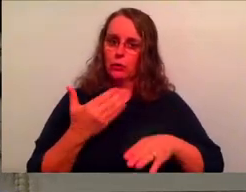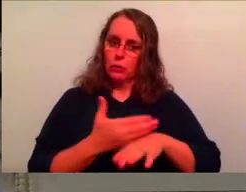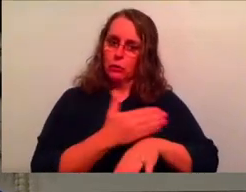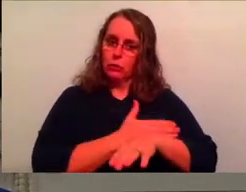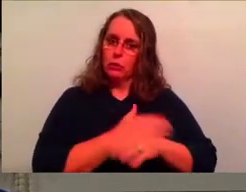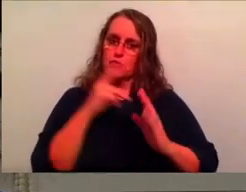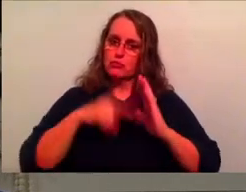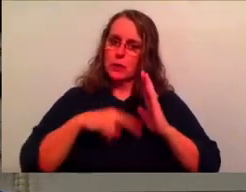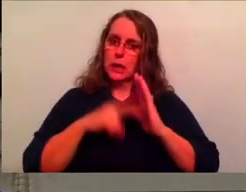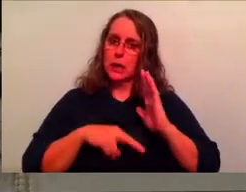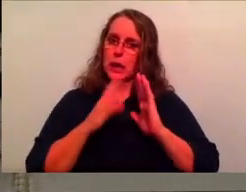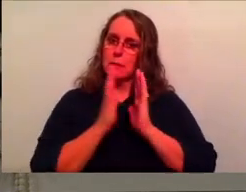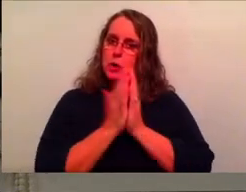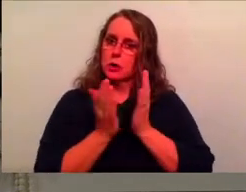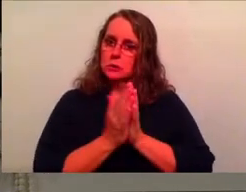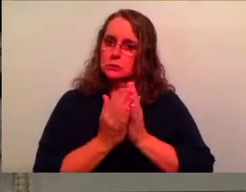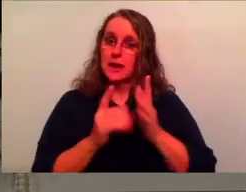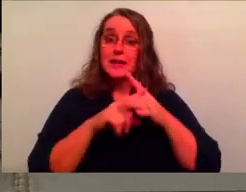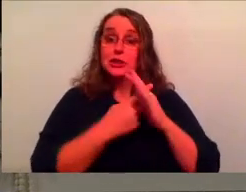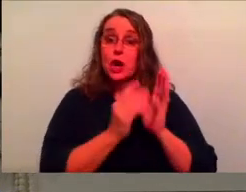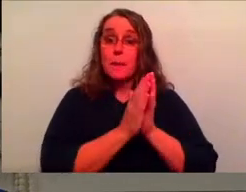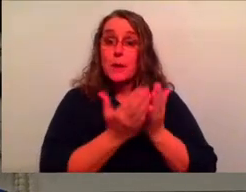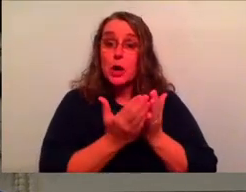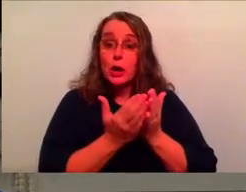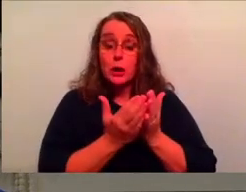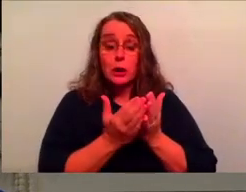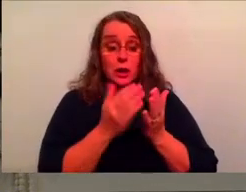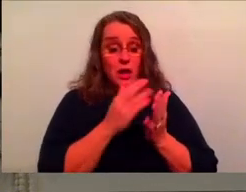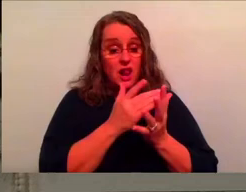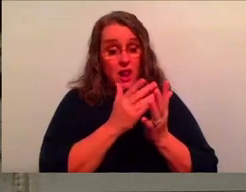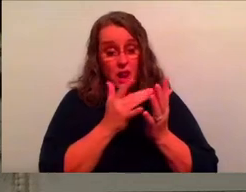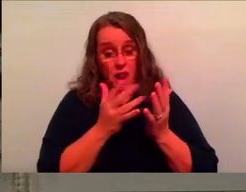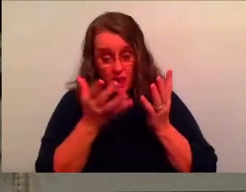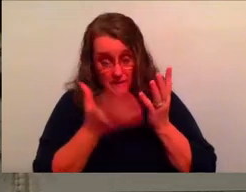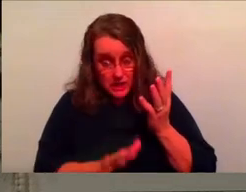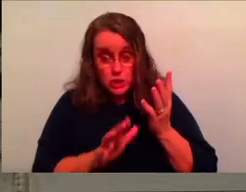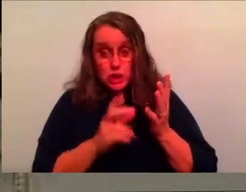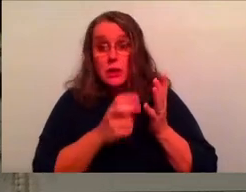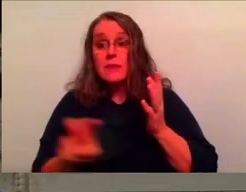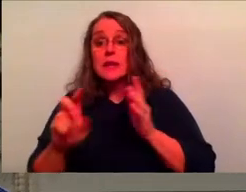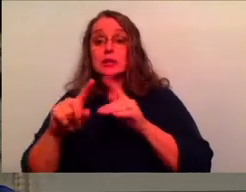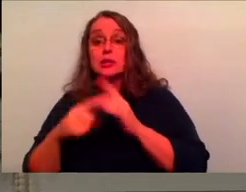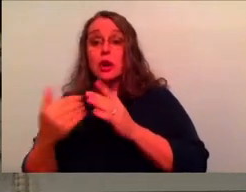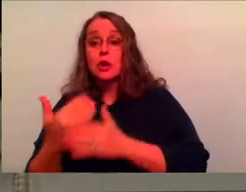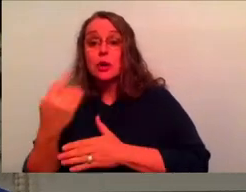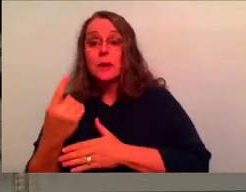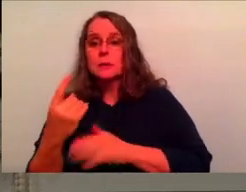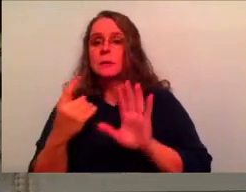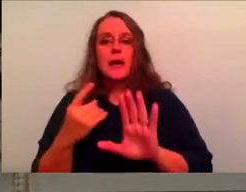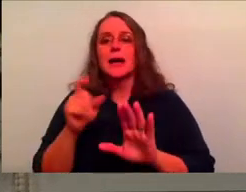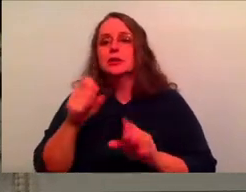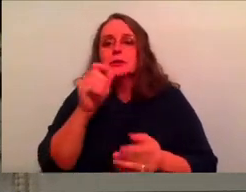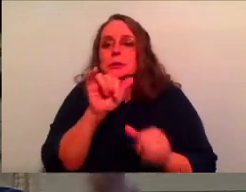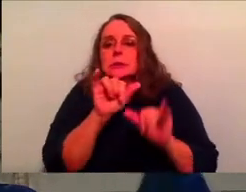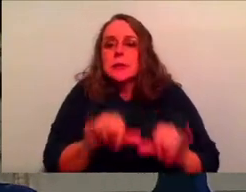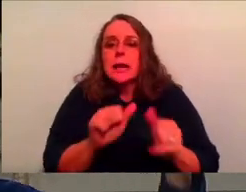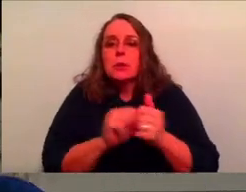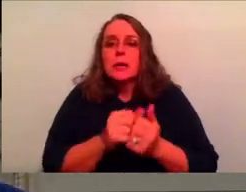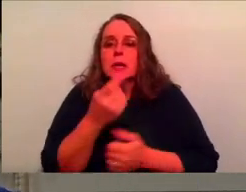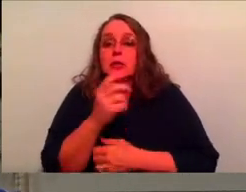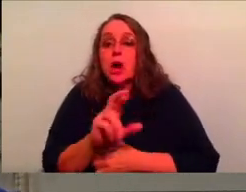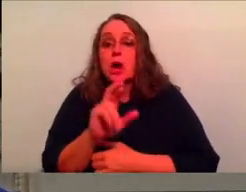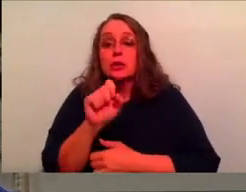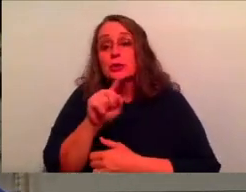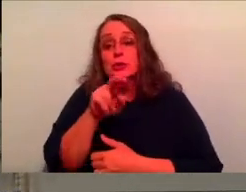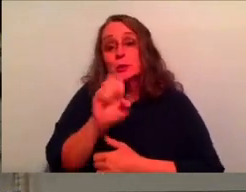Matt this a few weeks ago as I started a book. And once I get done with them, I'm to switch to another one. It's just terrible. mean, mine is, well, like I probably should stick with Dr. Seuss or something. I mean, so I can run through him like I did